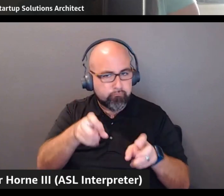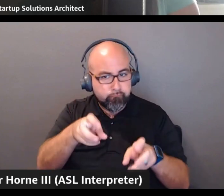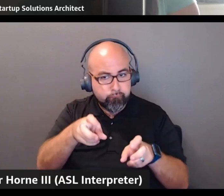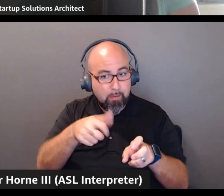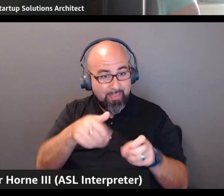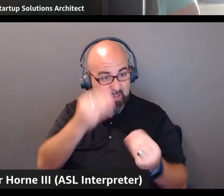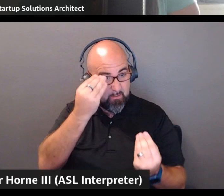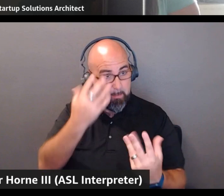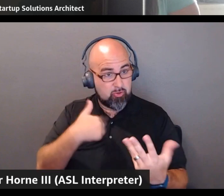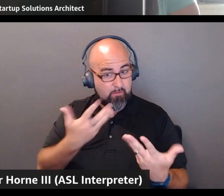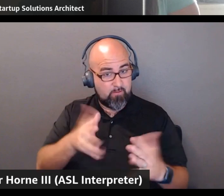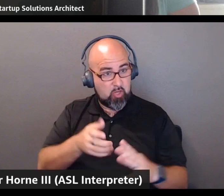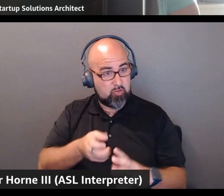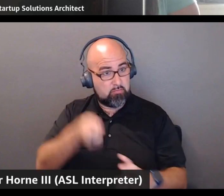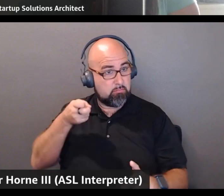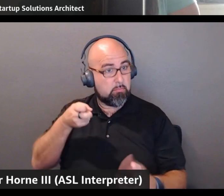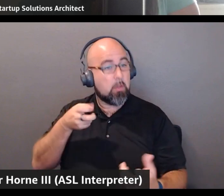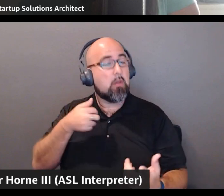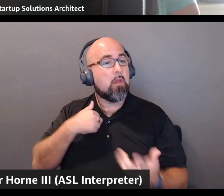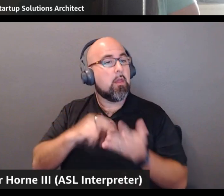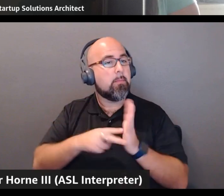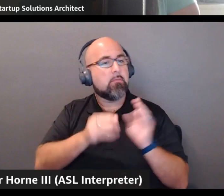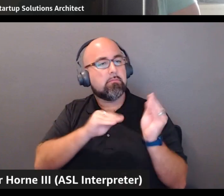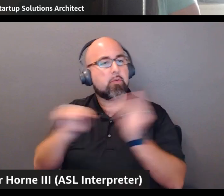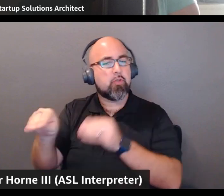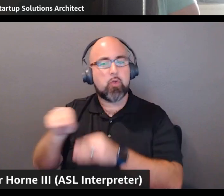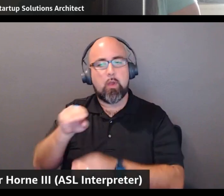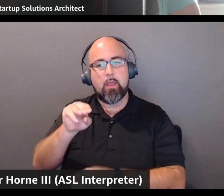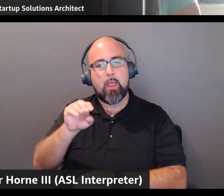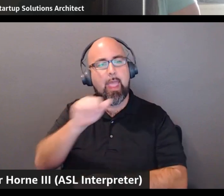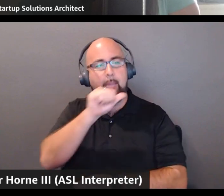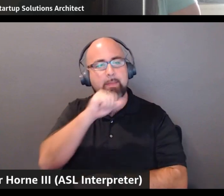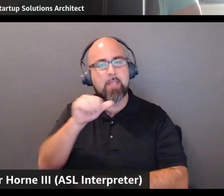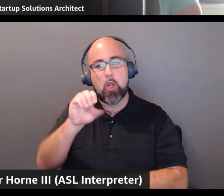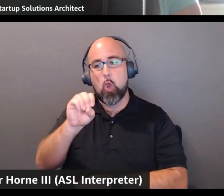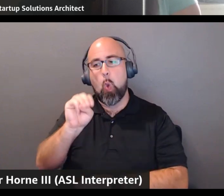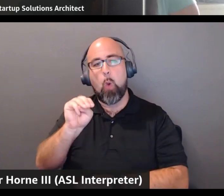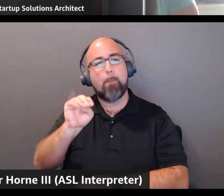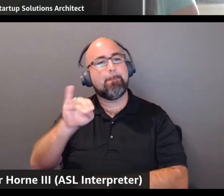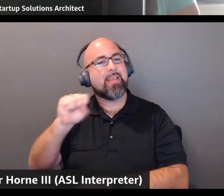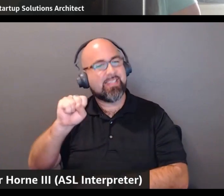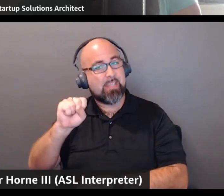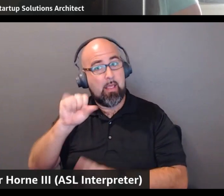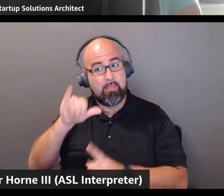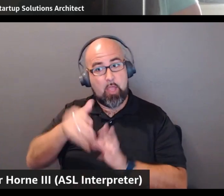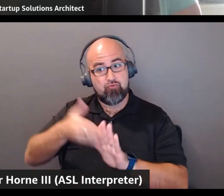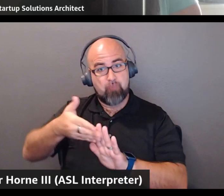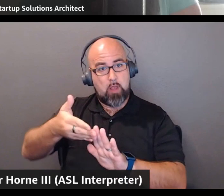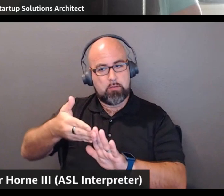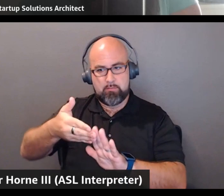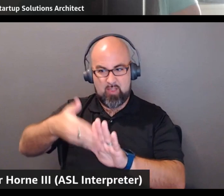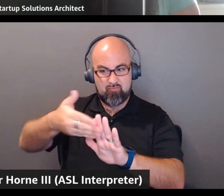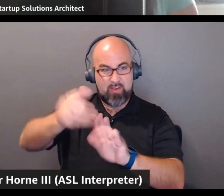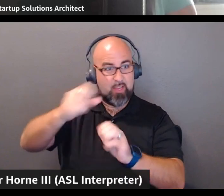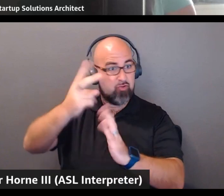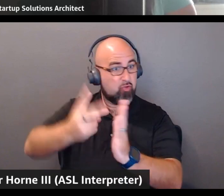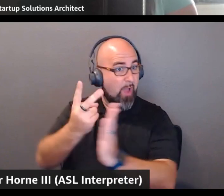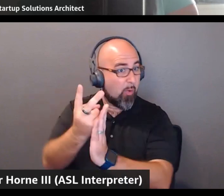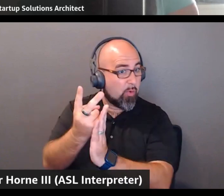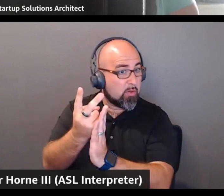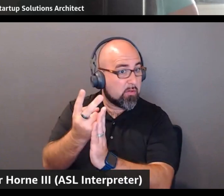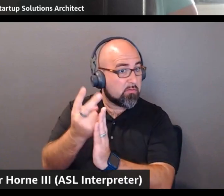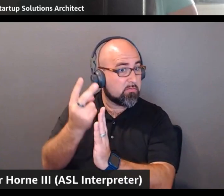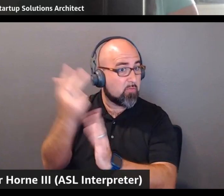comes off of that instrument, they put it into Amazon Omics, and they start that run. That run could take 2 hours, can take